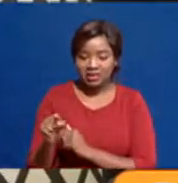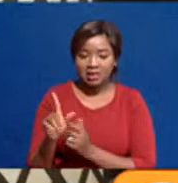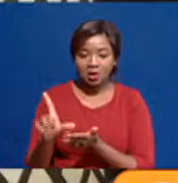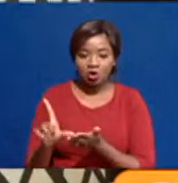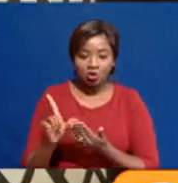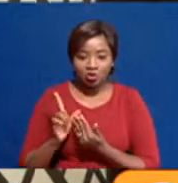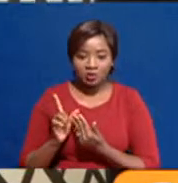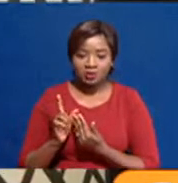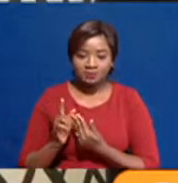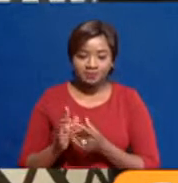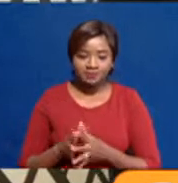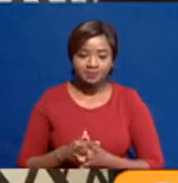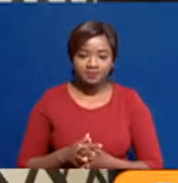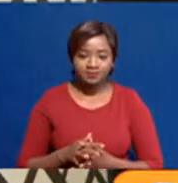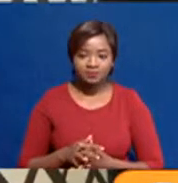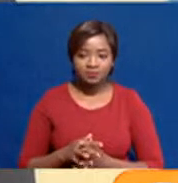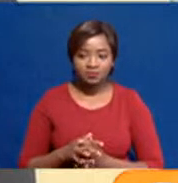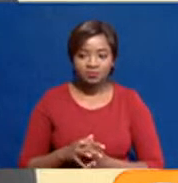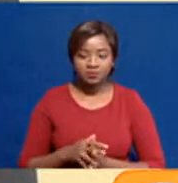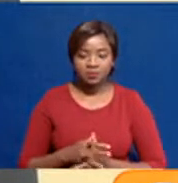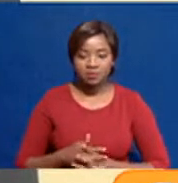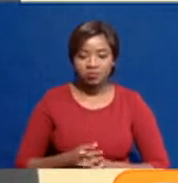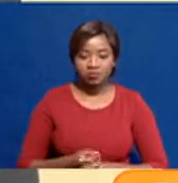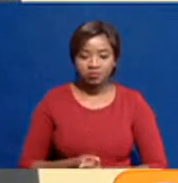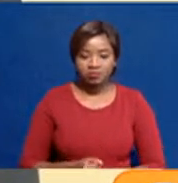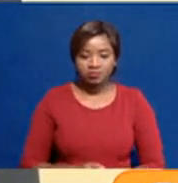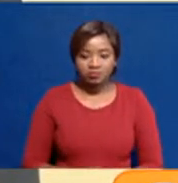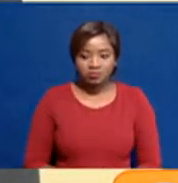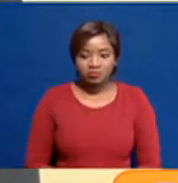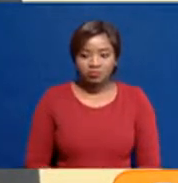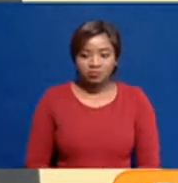kitty on lending to customers.